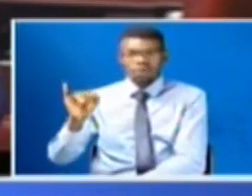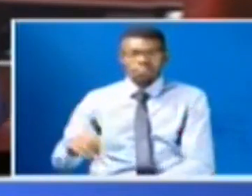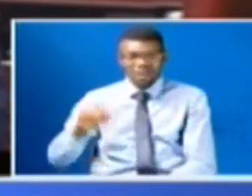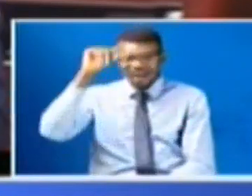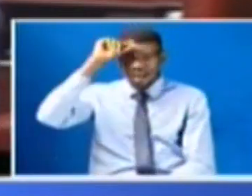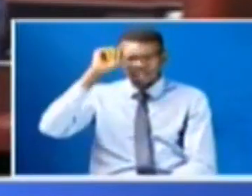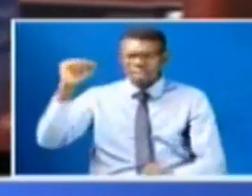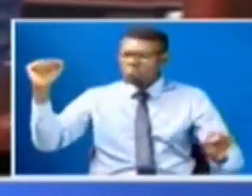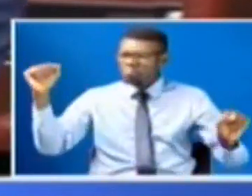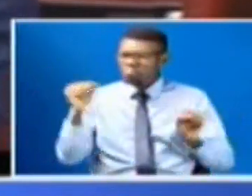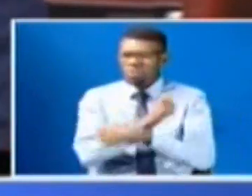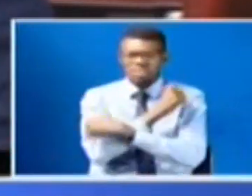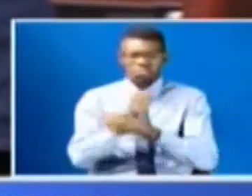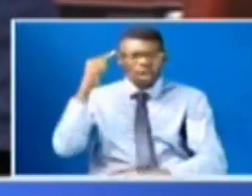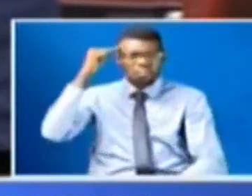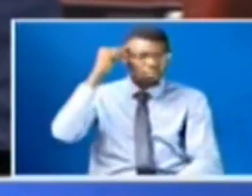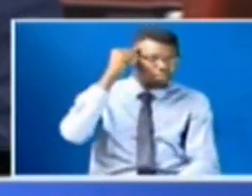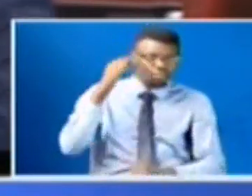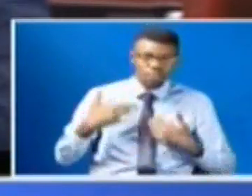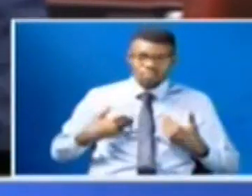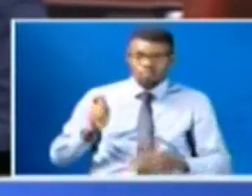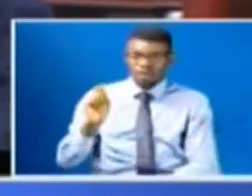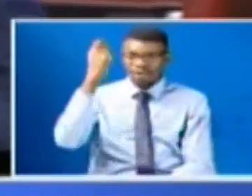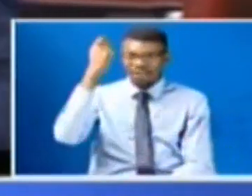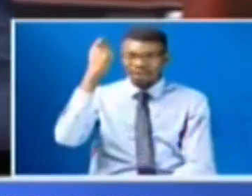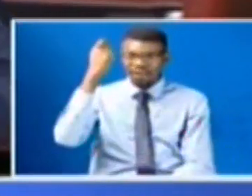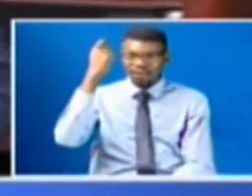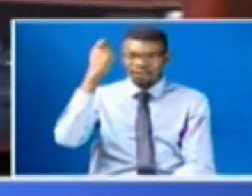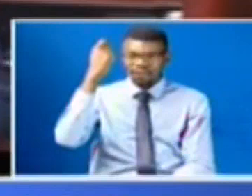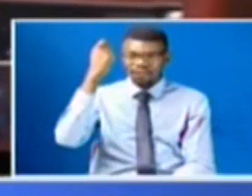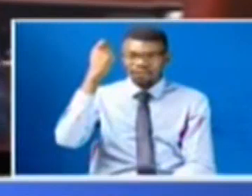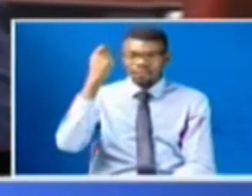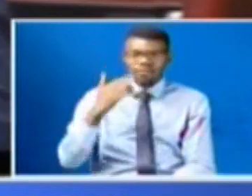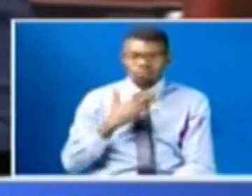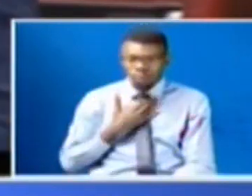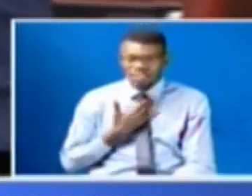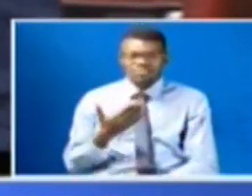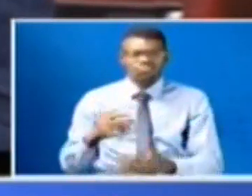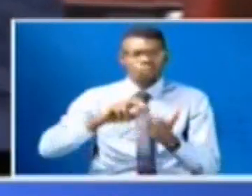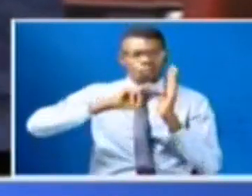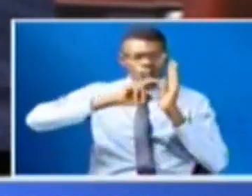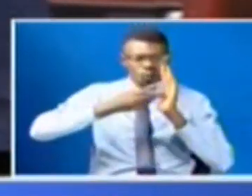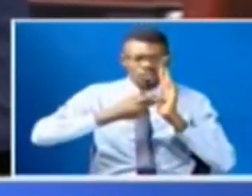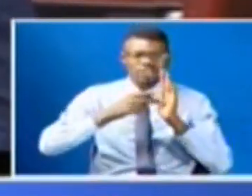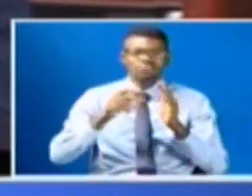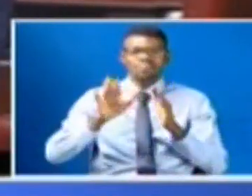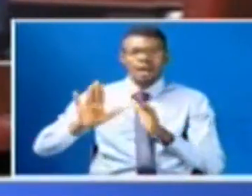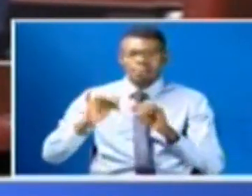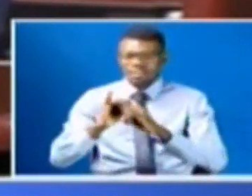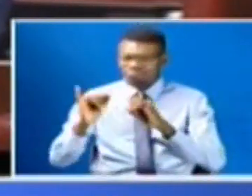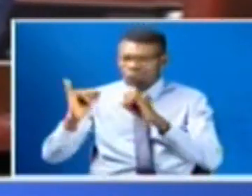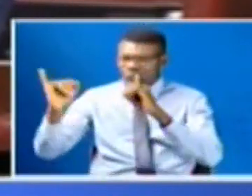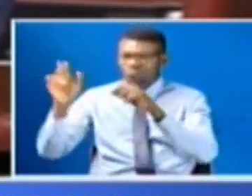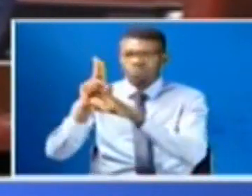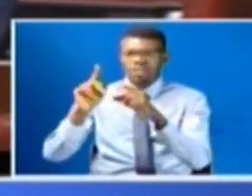cannot force the people of Kenya to sanitize a project that probably is not paying